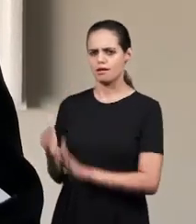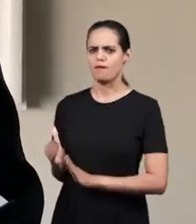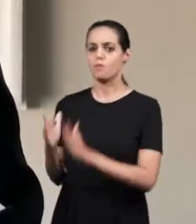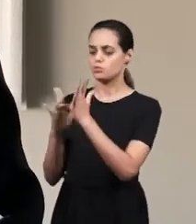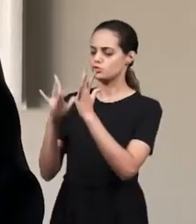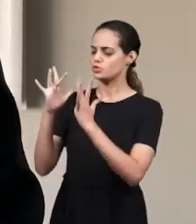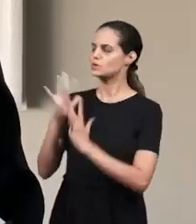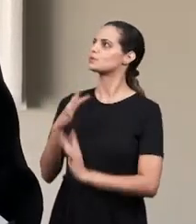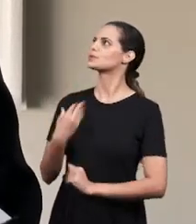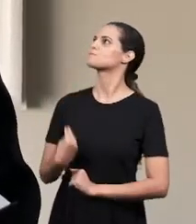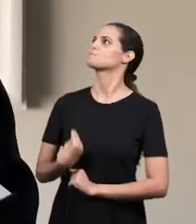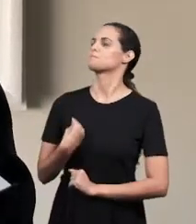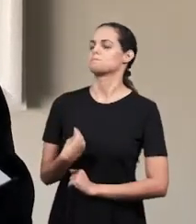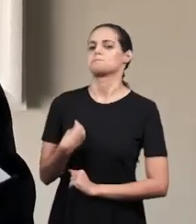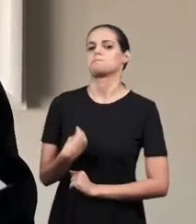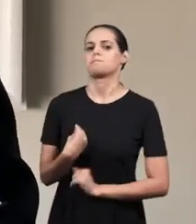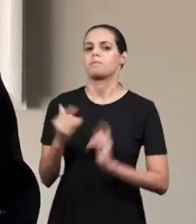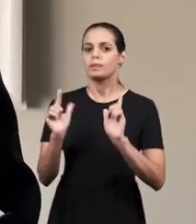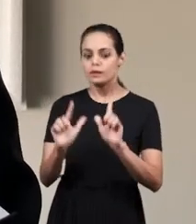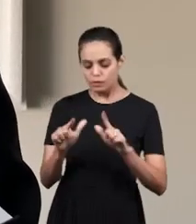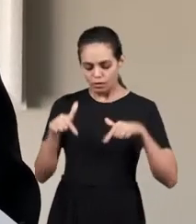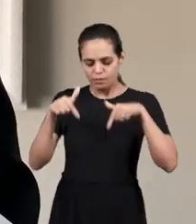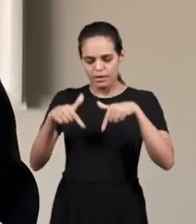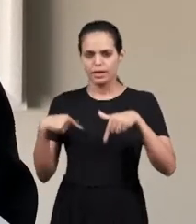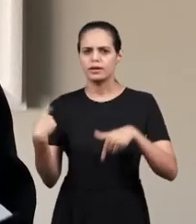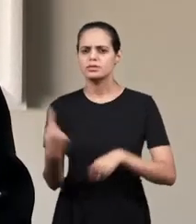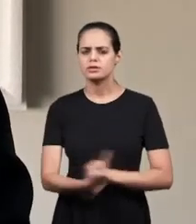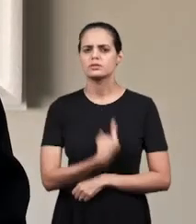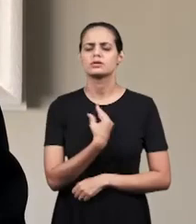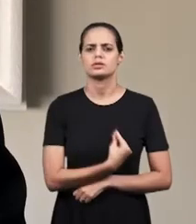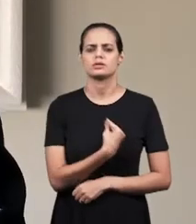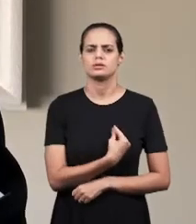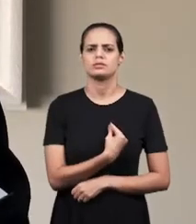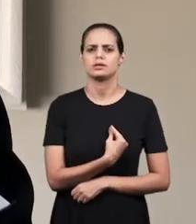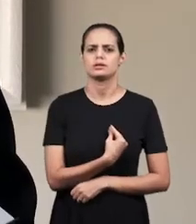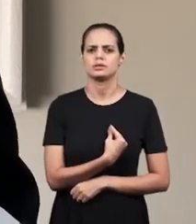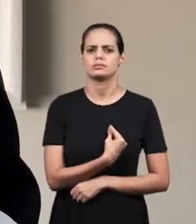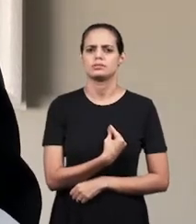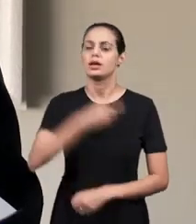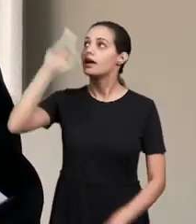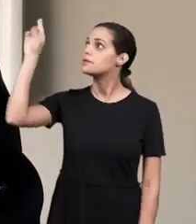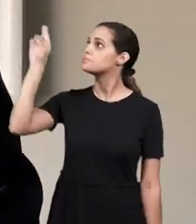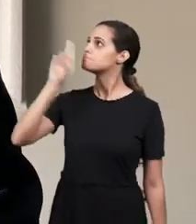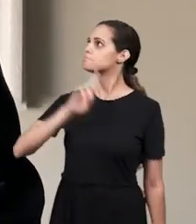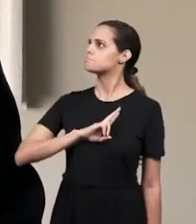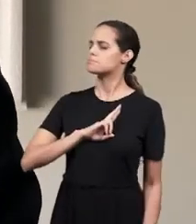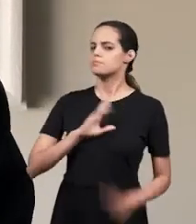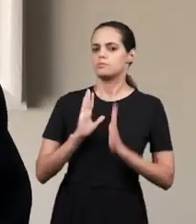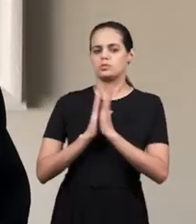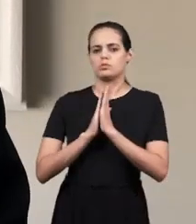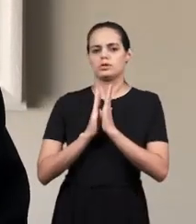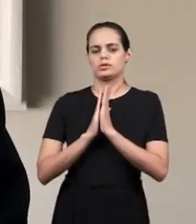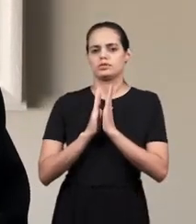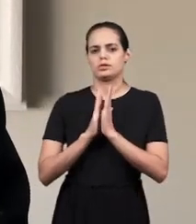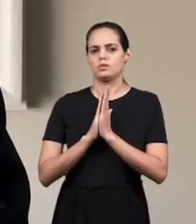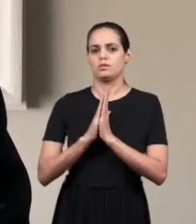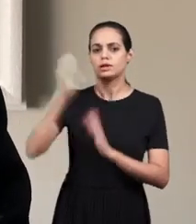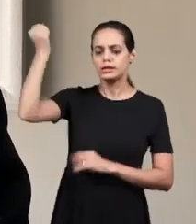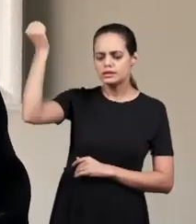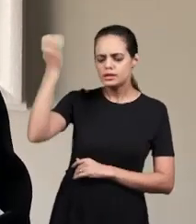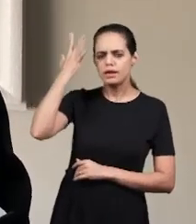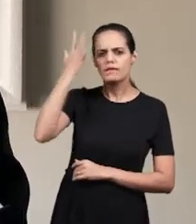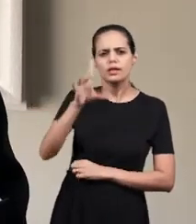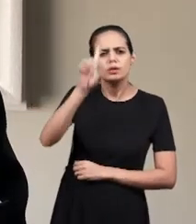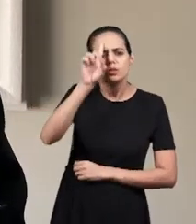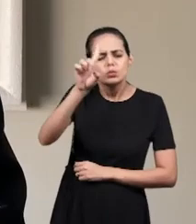Because Jesus is alive. He responds our prayers and reveals himself each day to our hearts. This